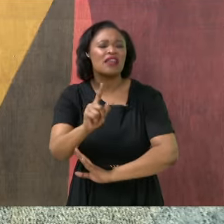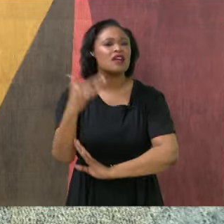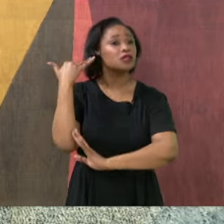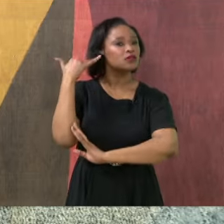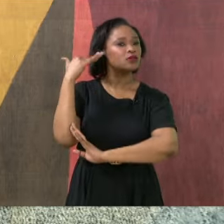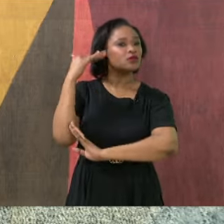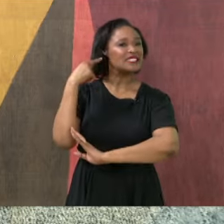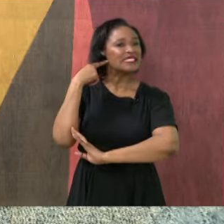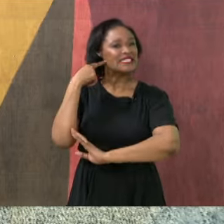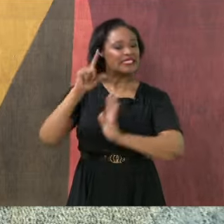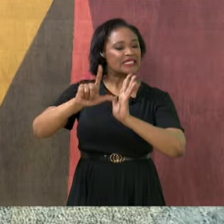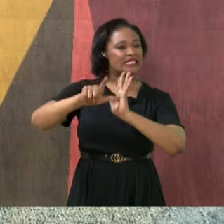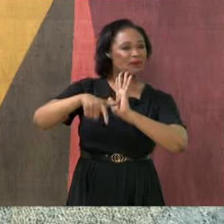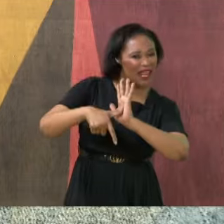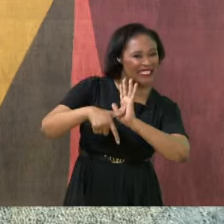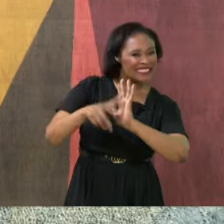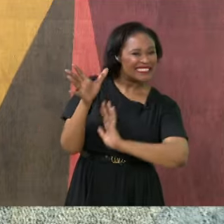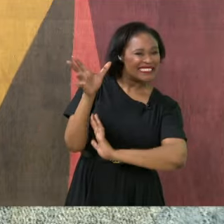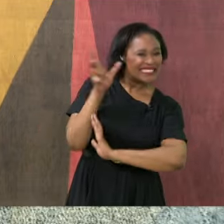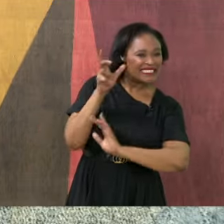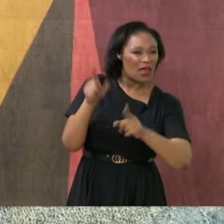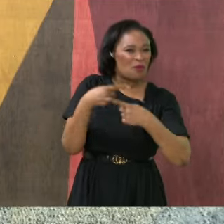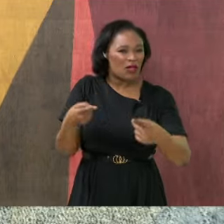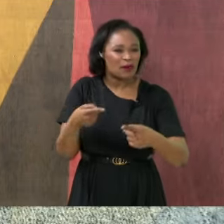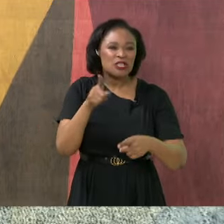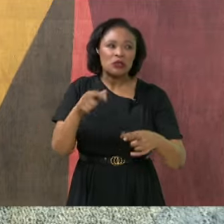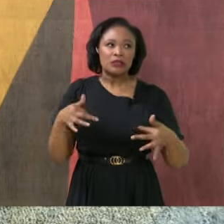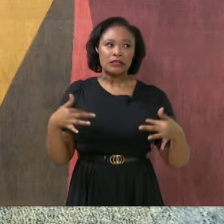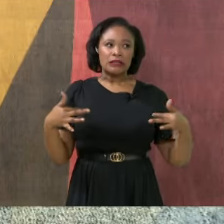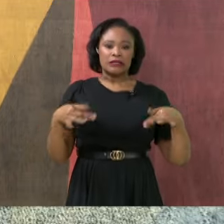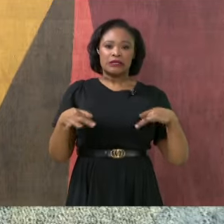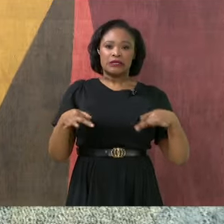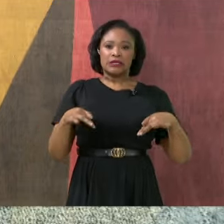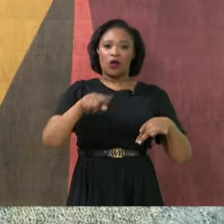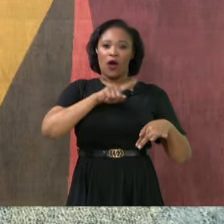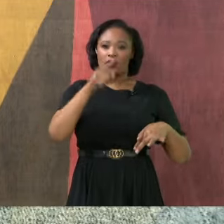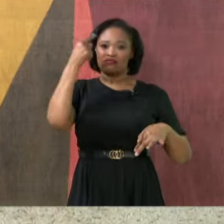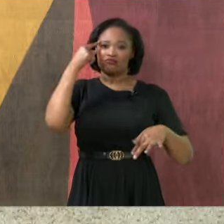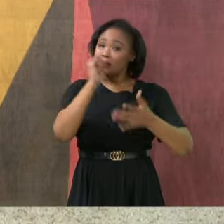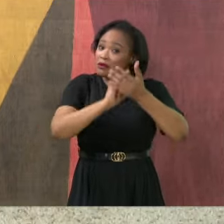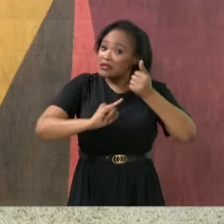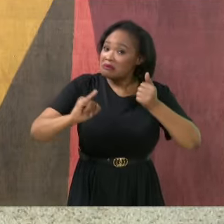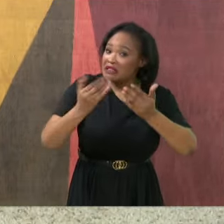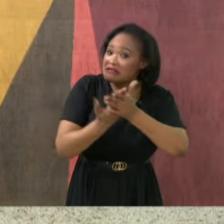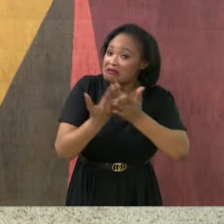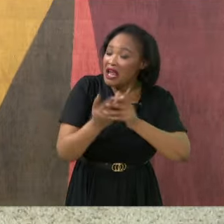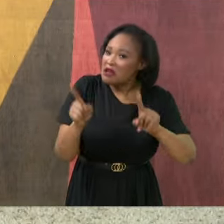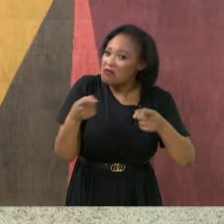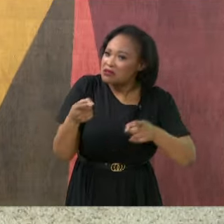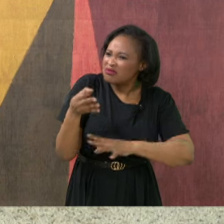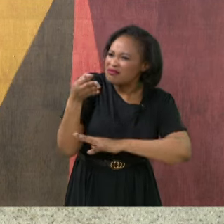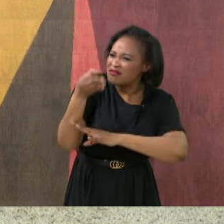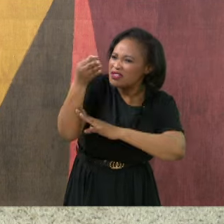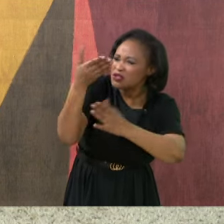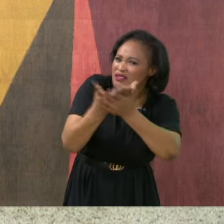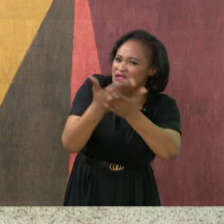doubt and fear about, can you be independent? Are you capable of having this future? And all of that. And that